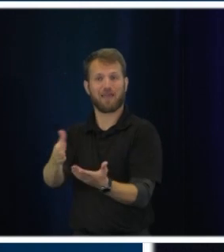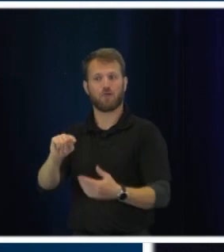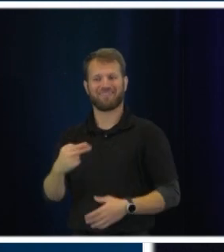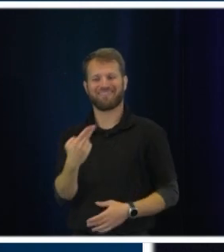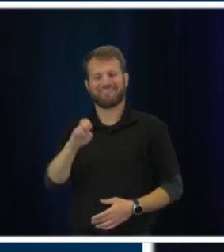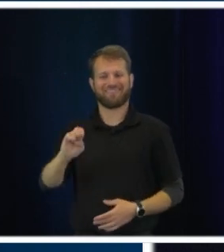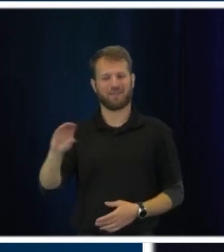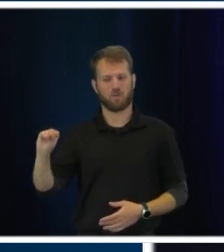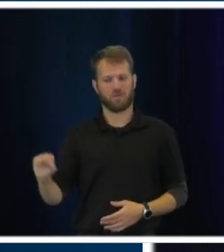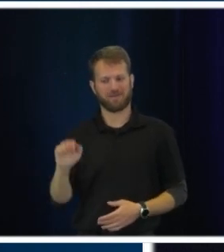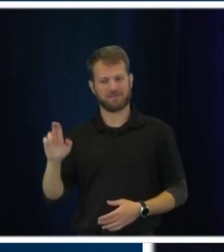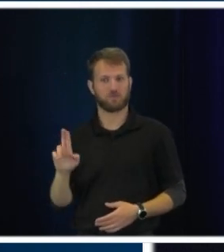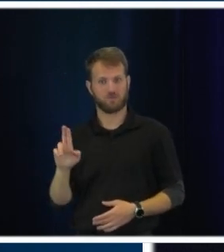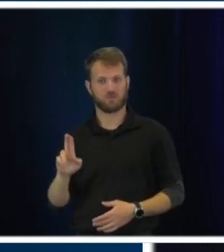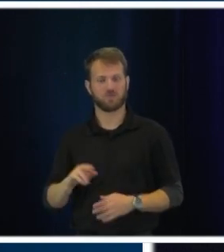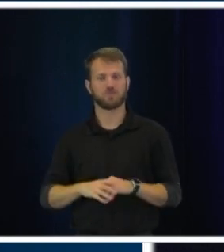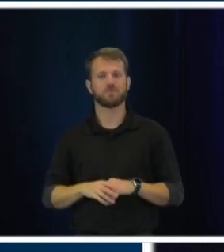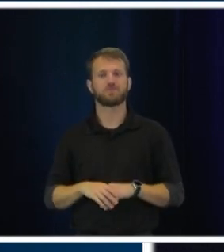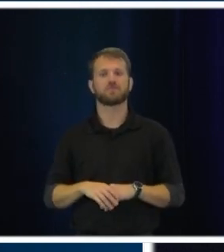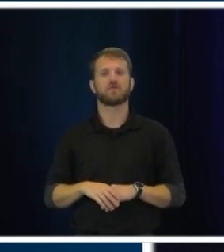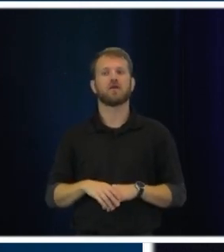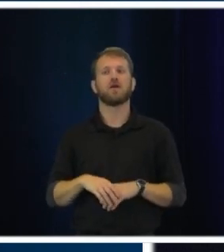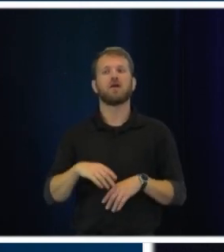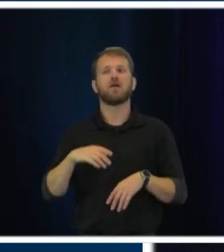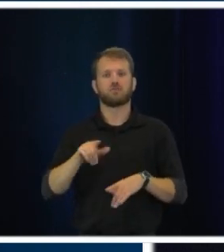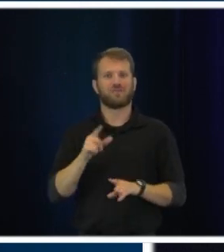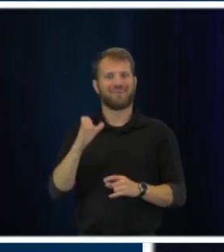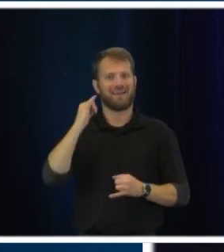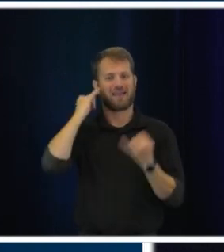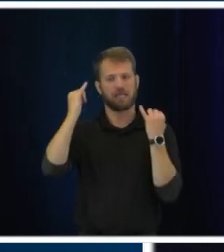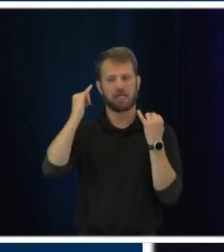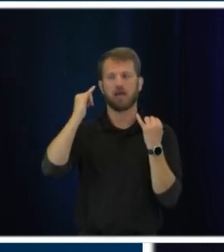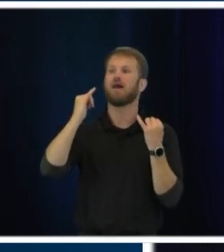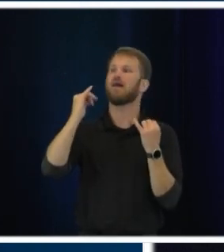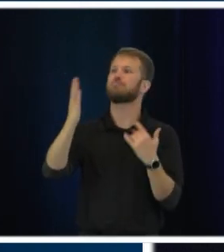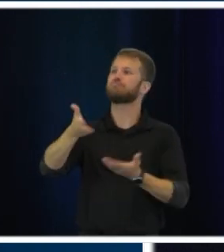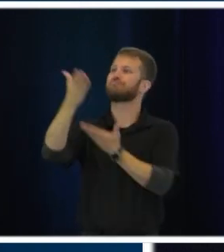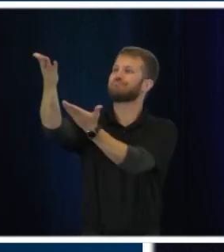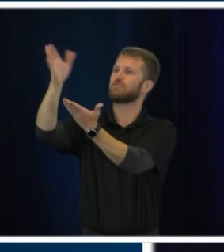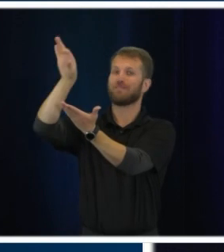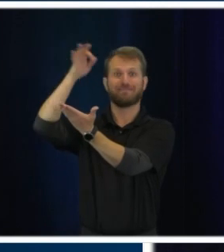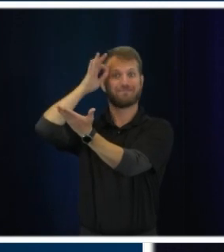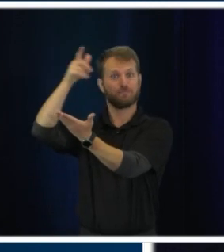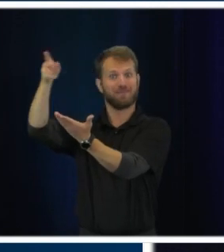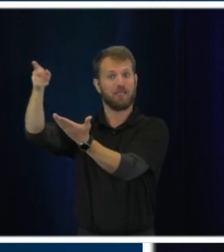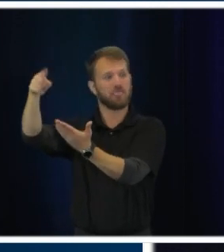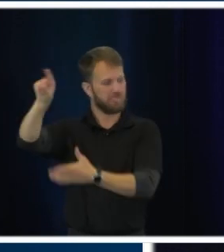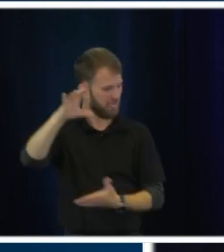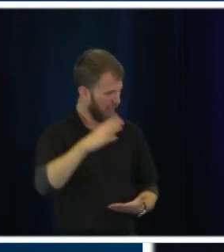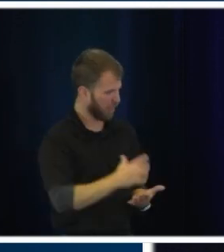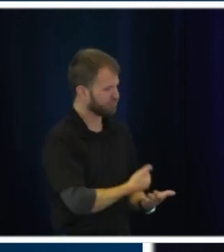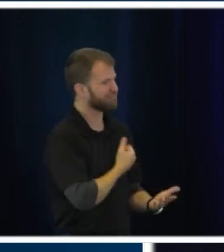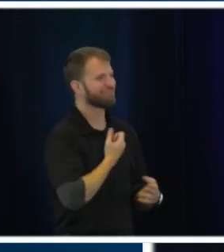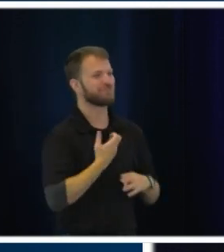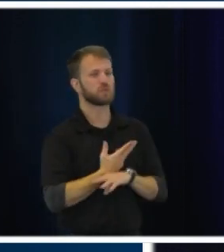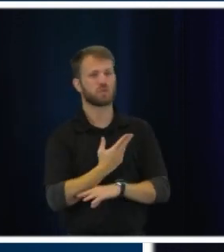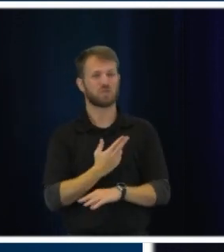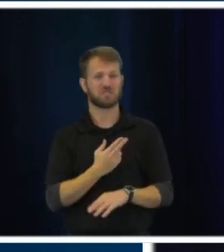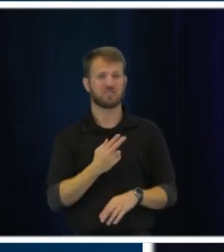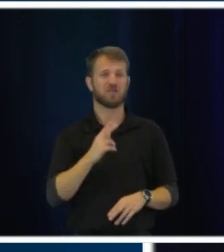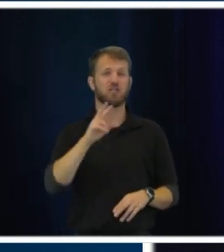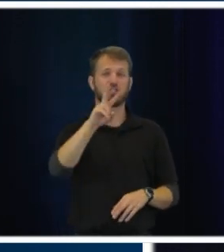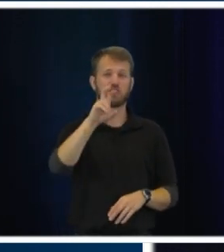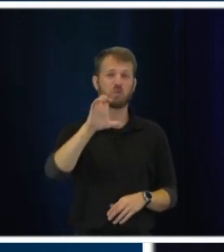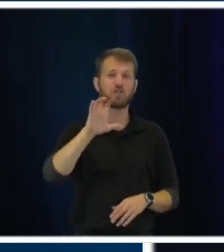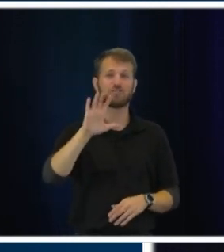he created this idea to the federal government. And they used it in over 200 cities